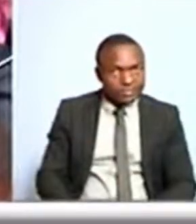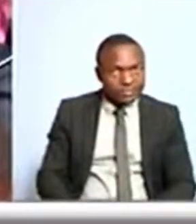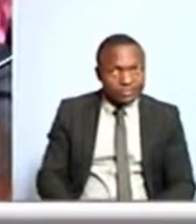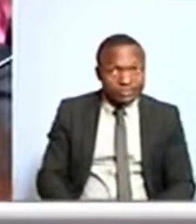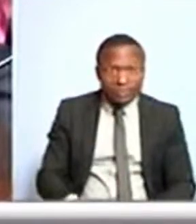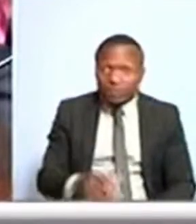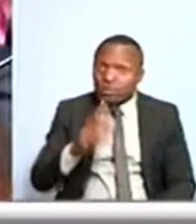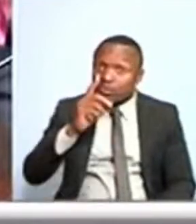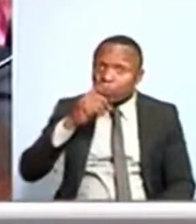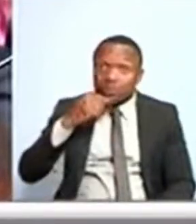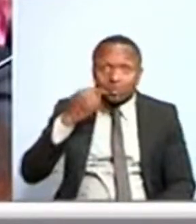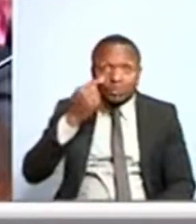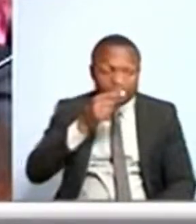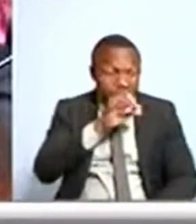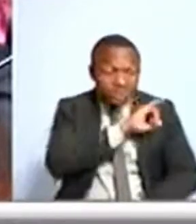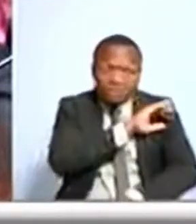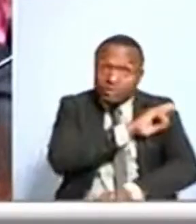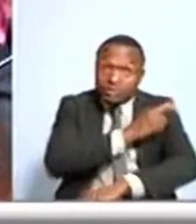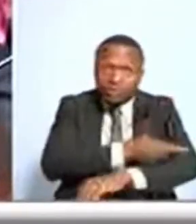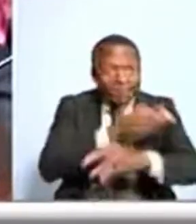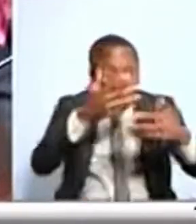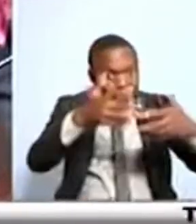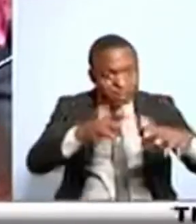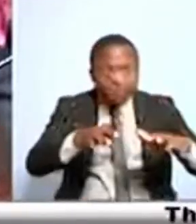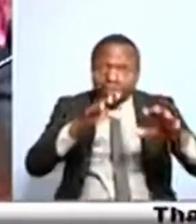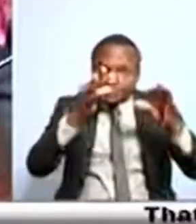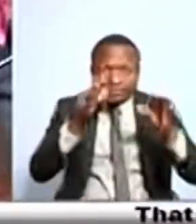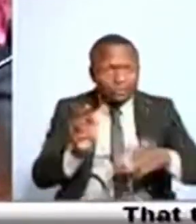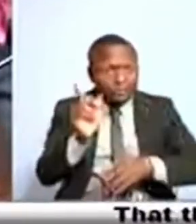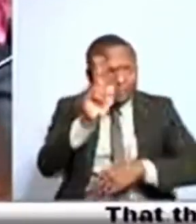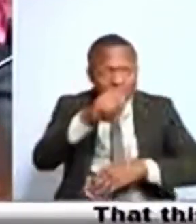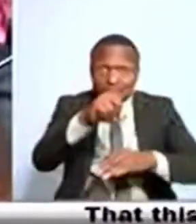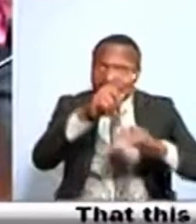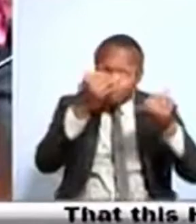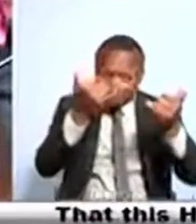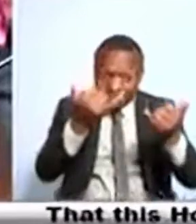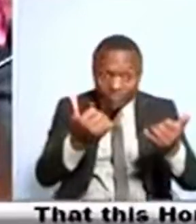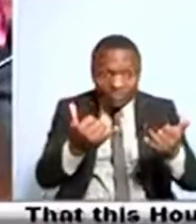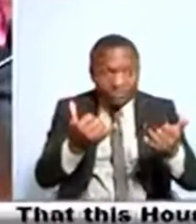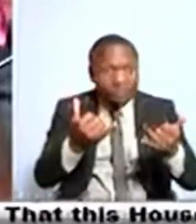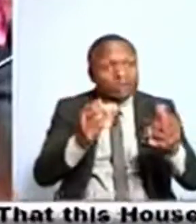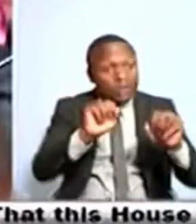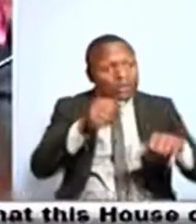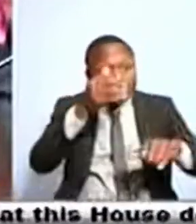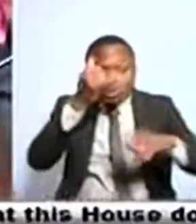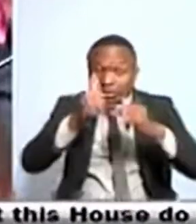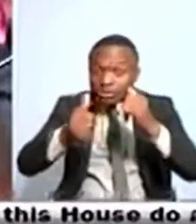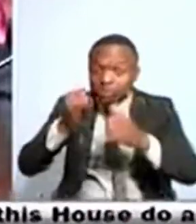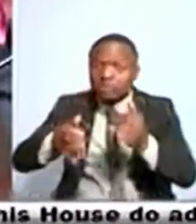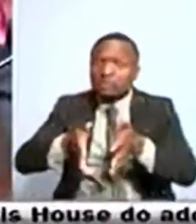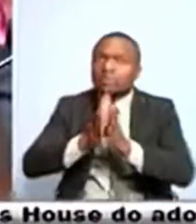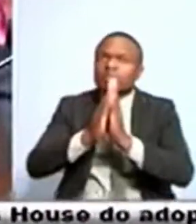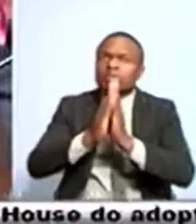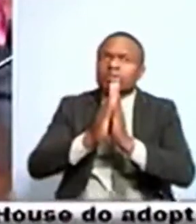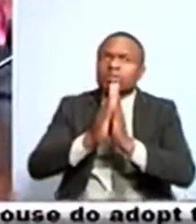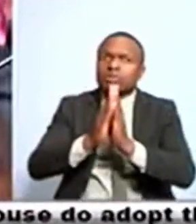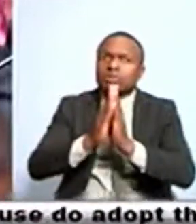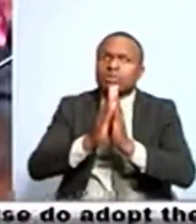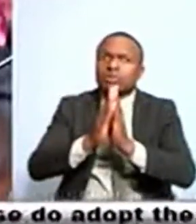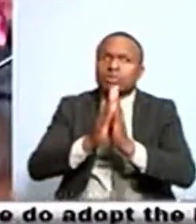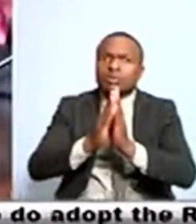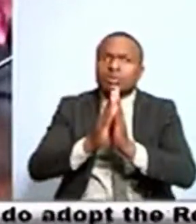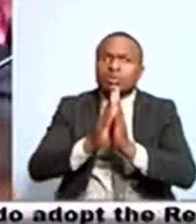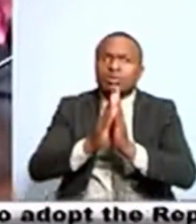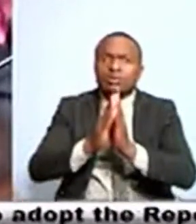Whose resources are being wasted? Because if you went today to say, can you complete, they'll ask for adjustment to their